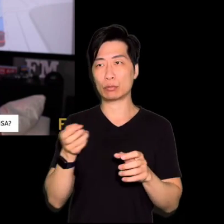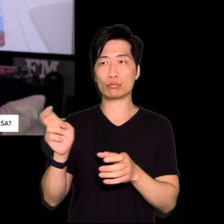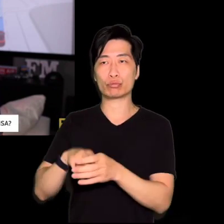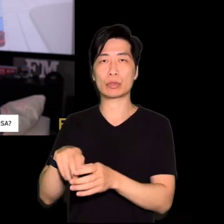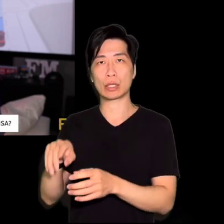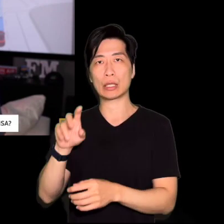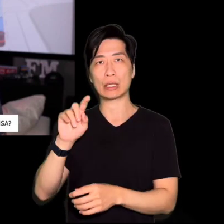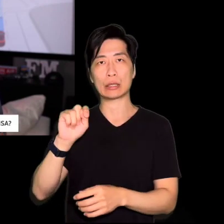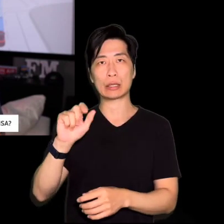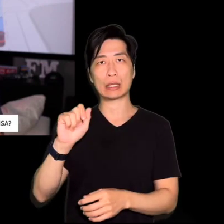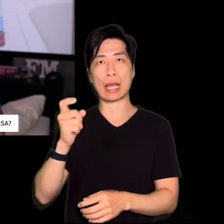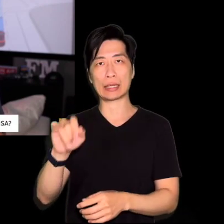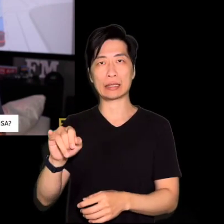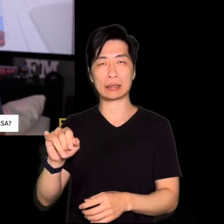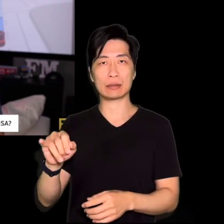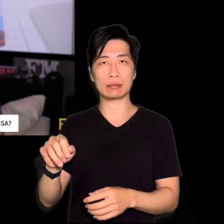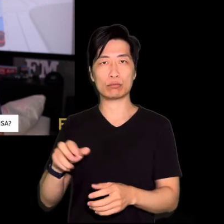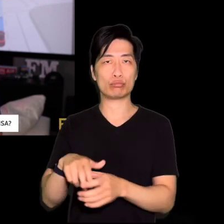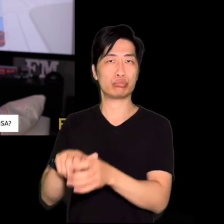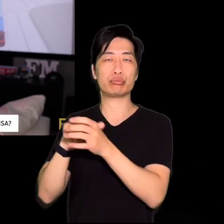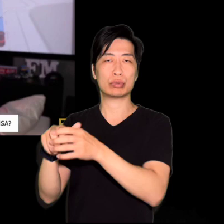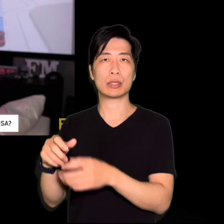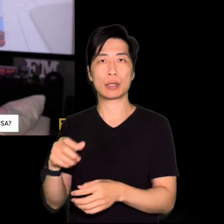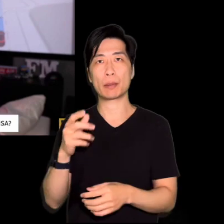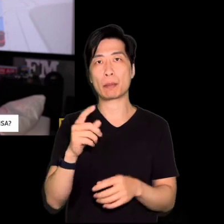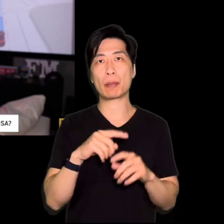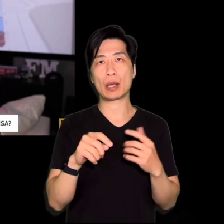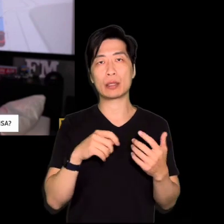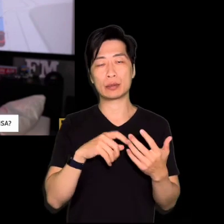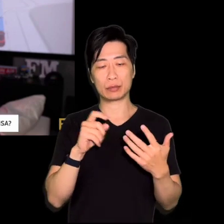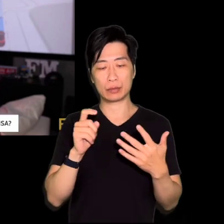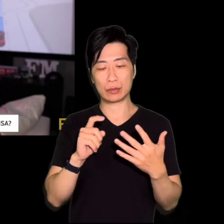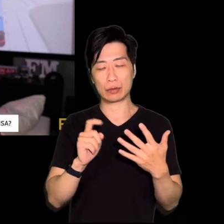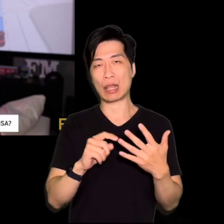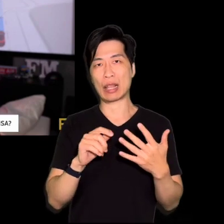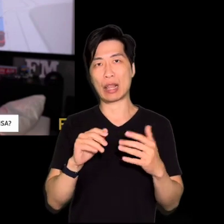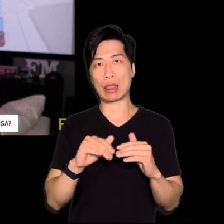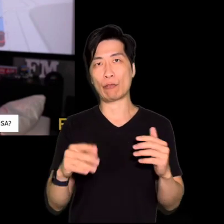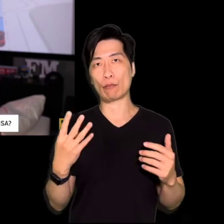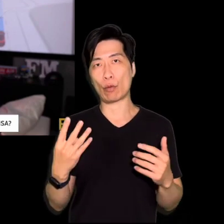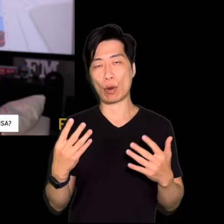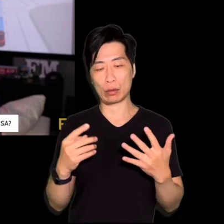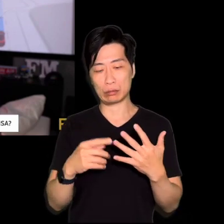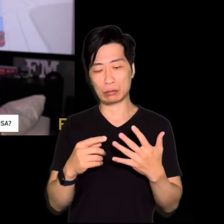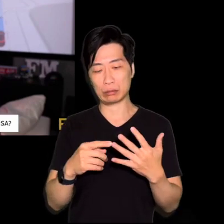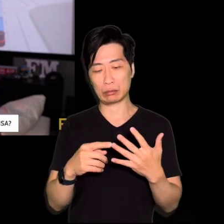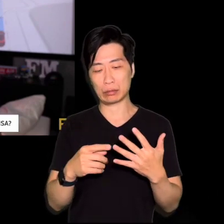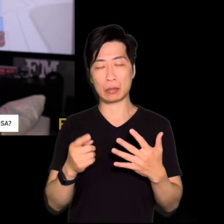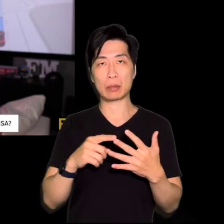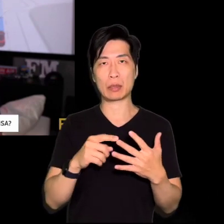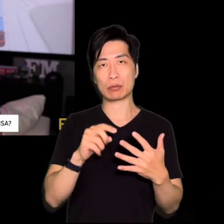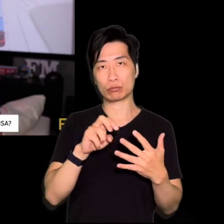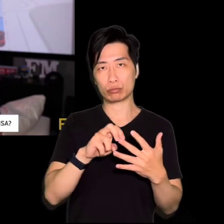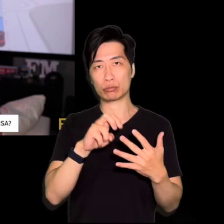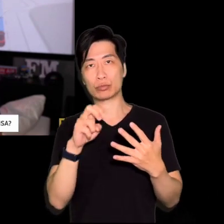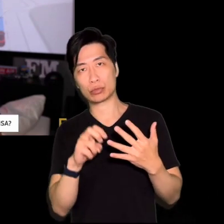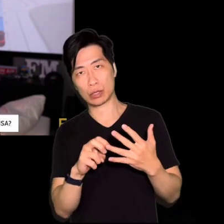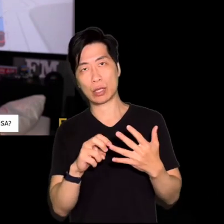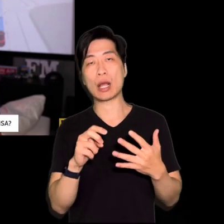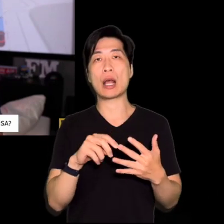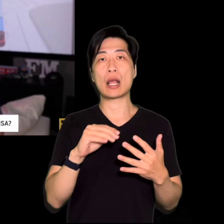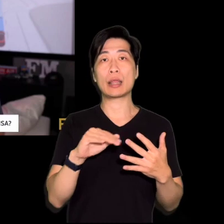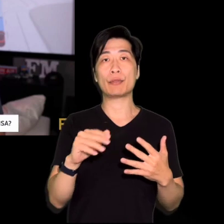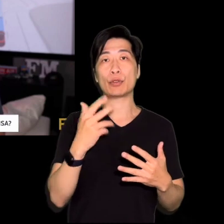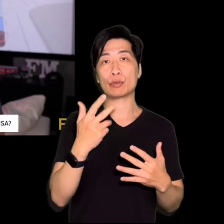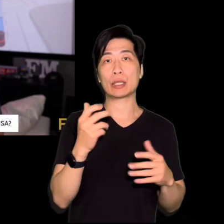rides, they need to go level 4. Because level 3 requires a person behind the steering wheel, level 4 doesn't,